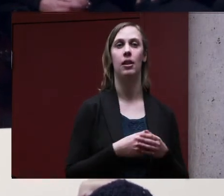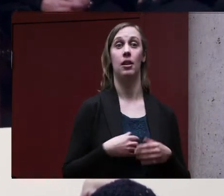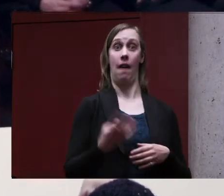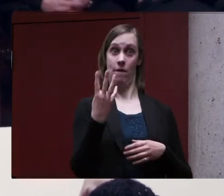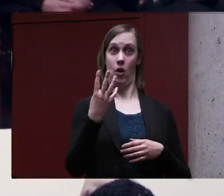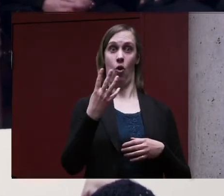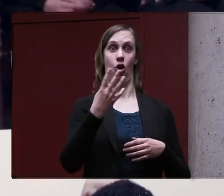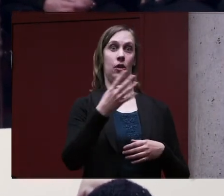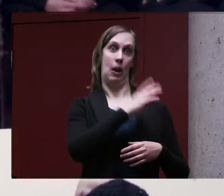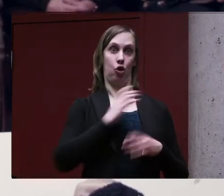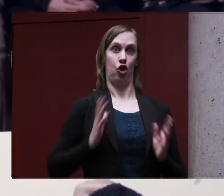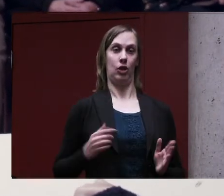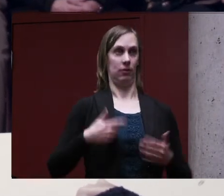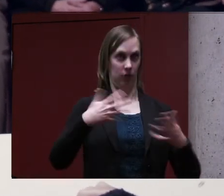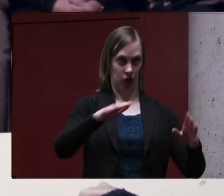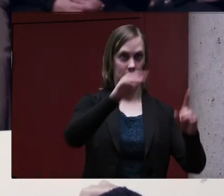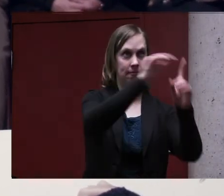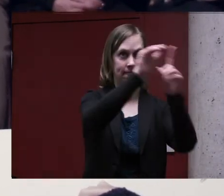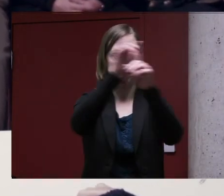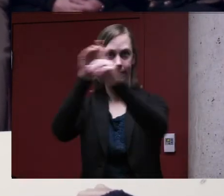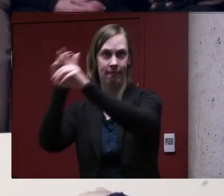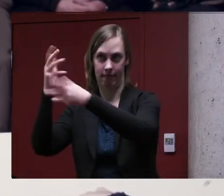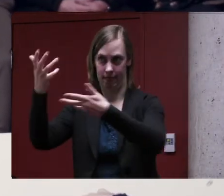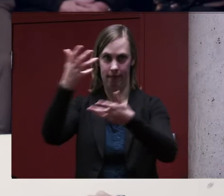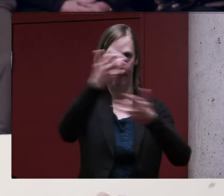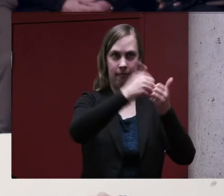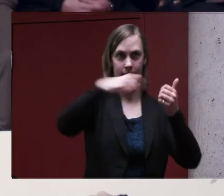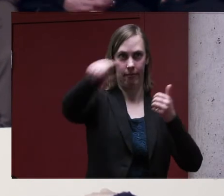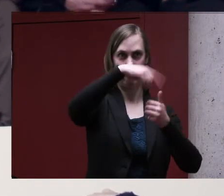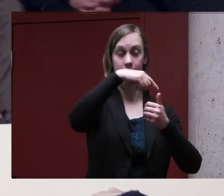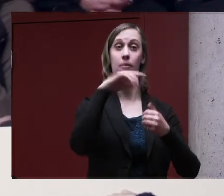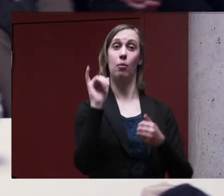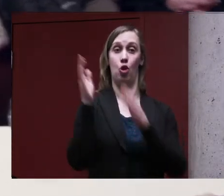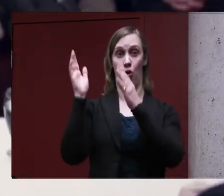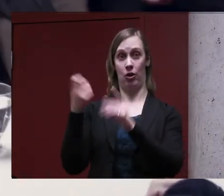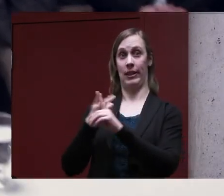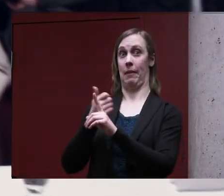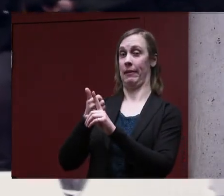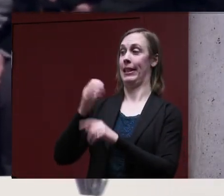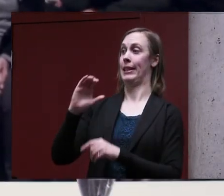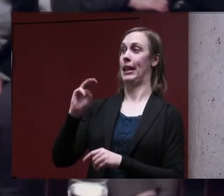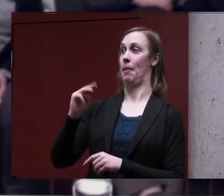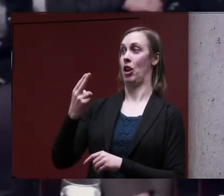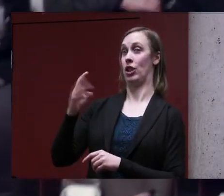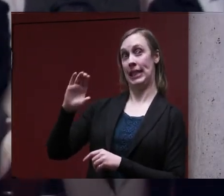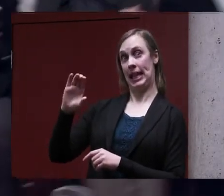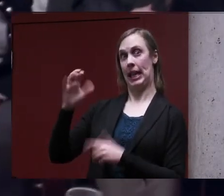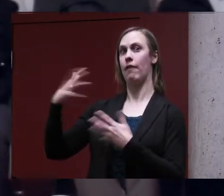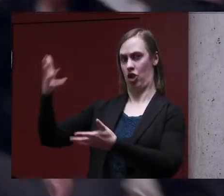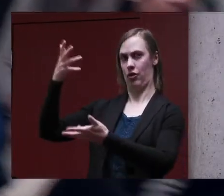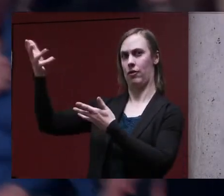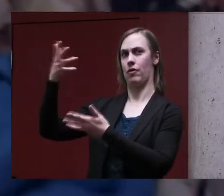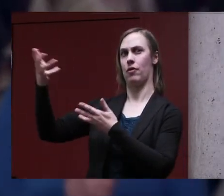counselors about it, and also someone at CMHC. It's not hard to